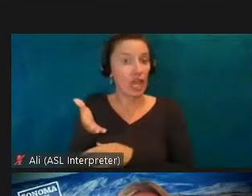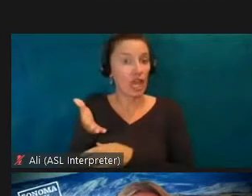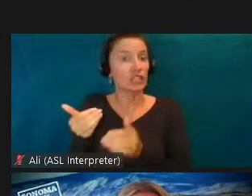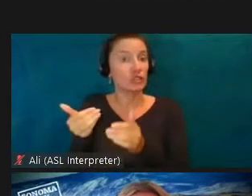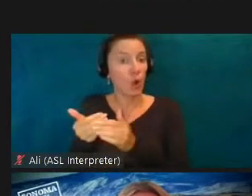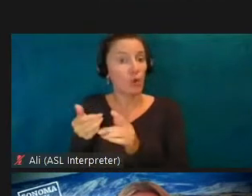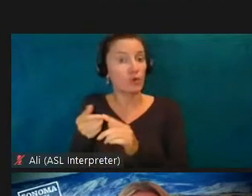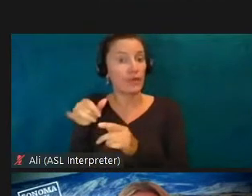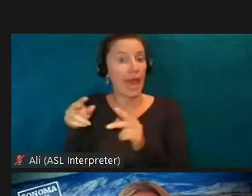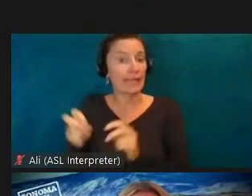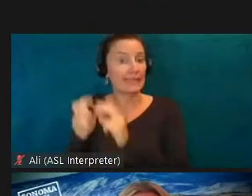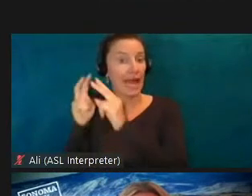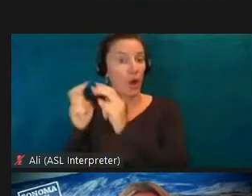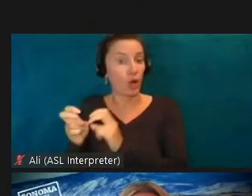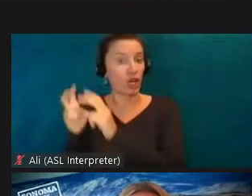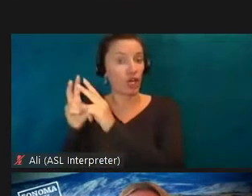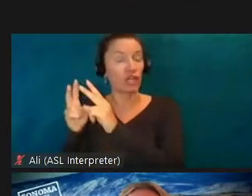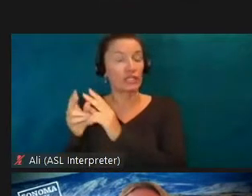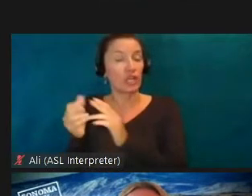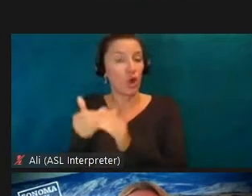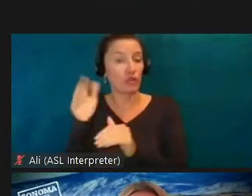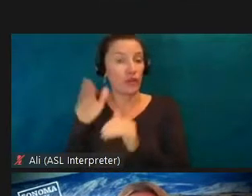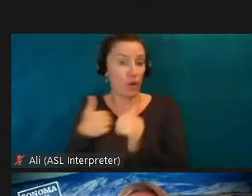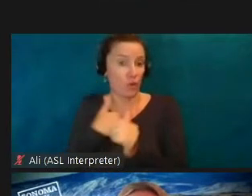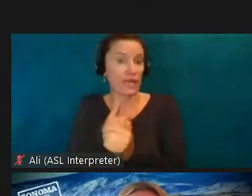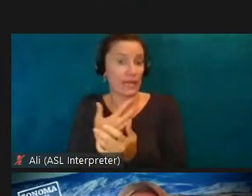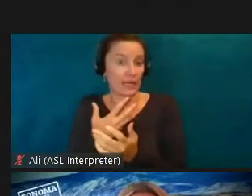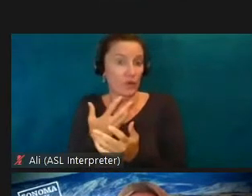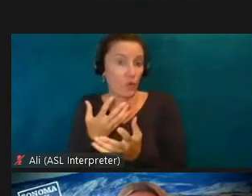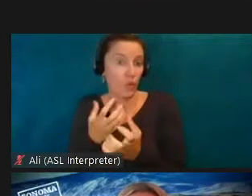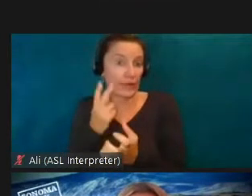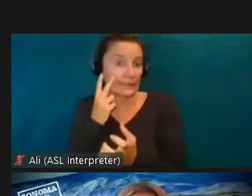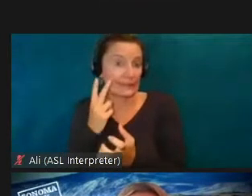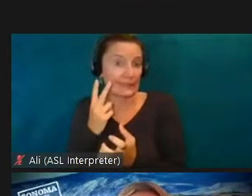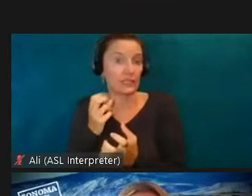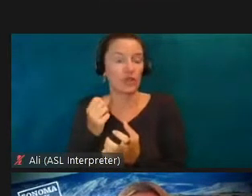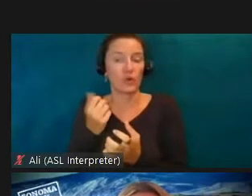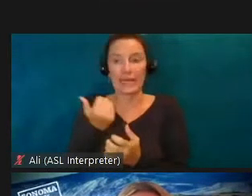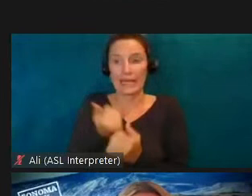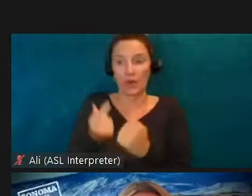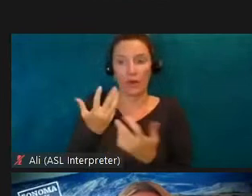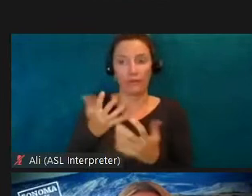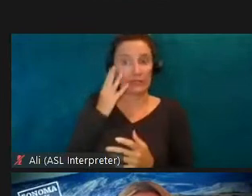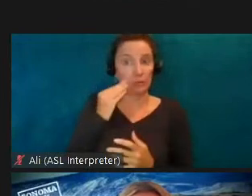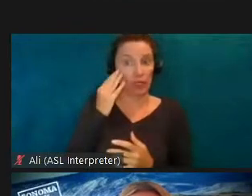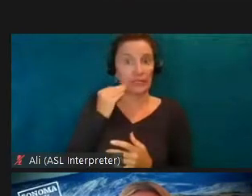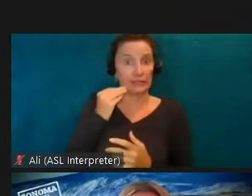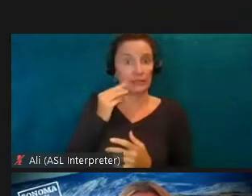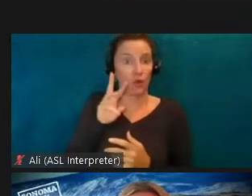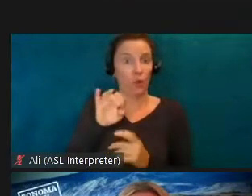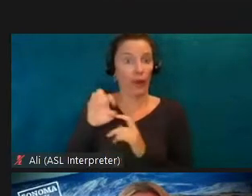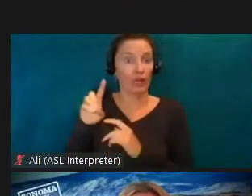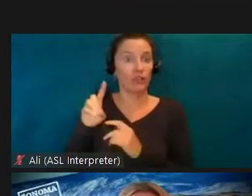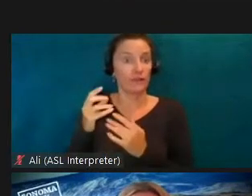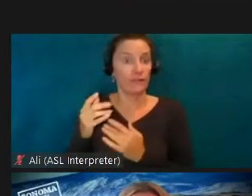those towers than we would have liked to have seen. And anybody who's been on the Alert Wildfire cameras has seen the Mount Vaca cameras that